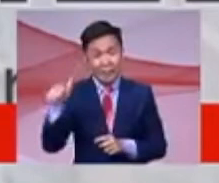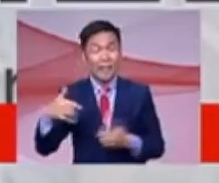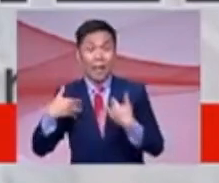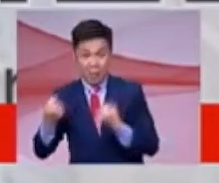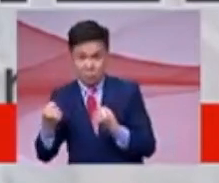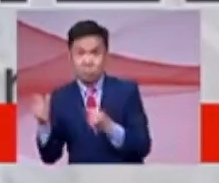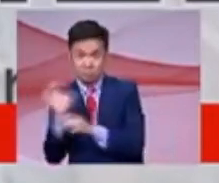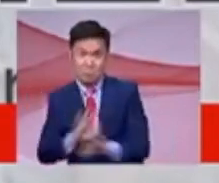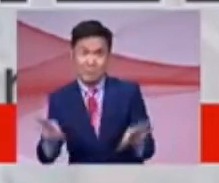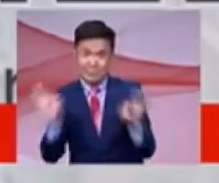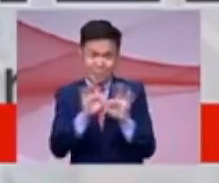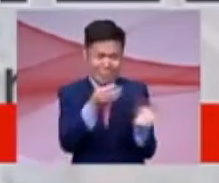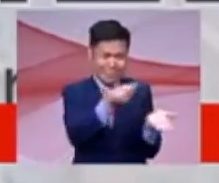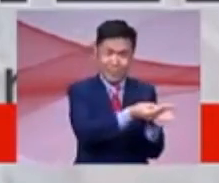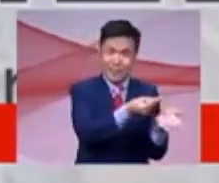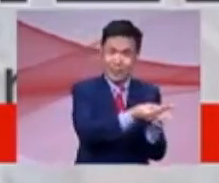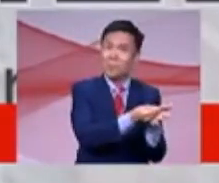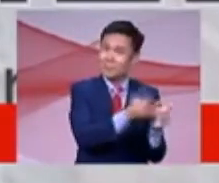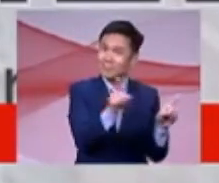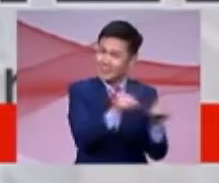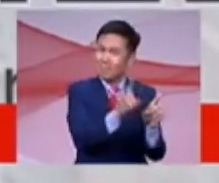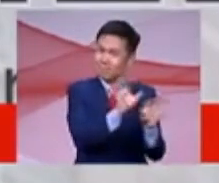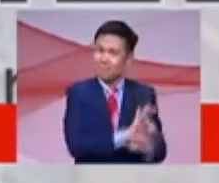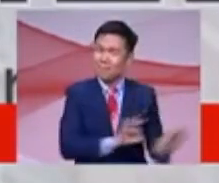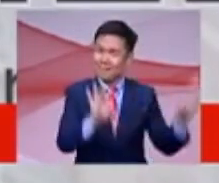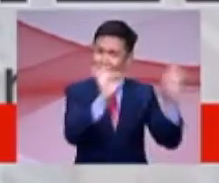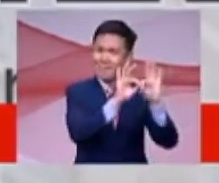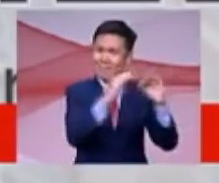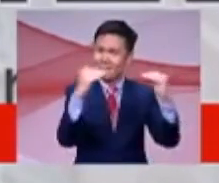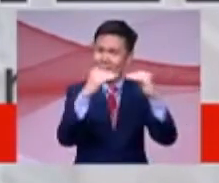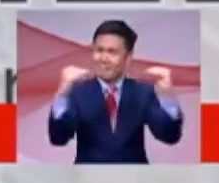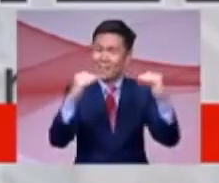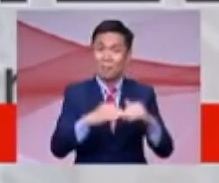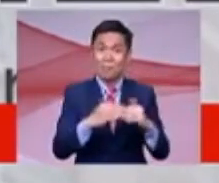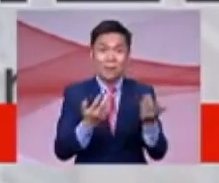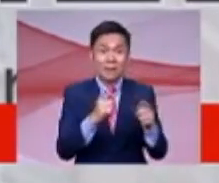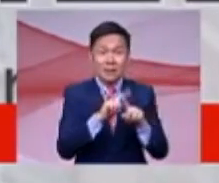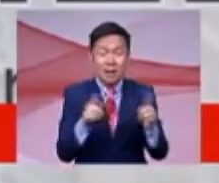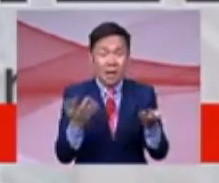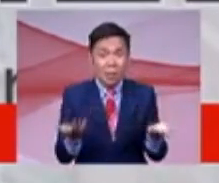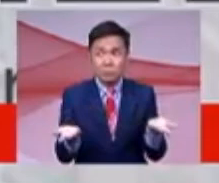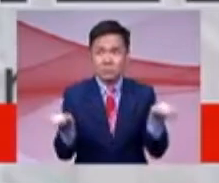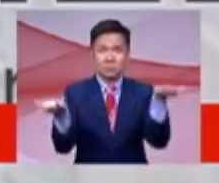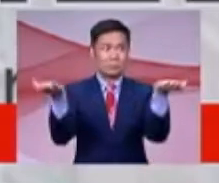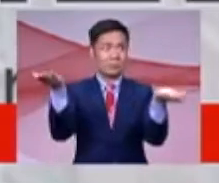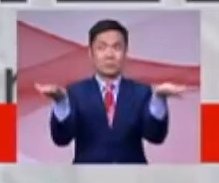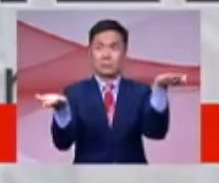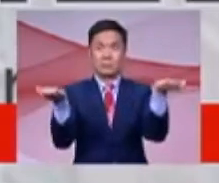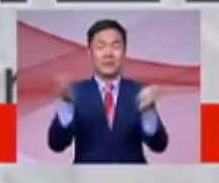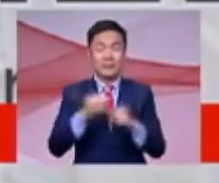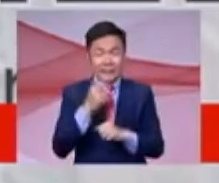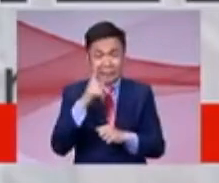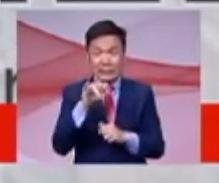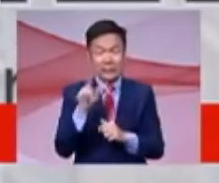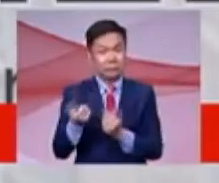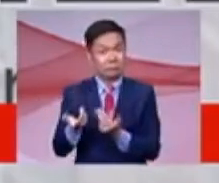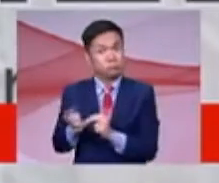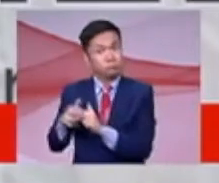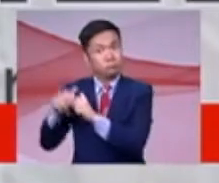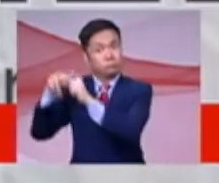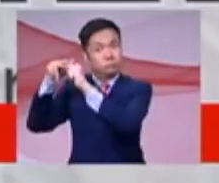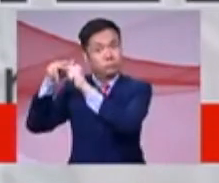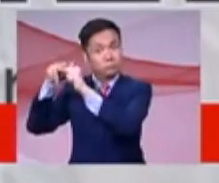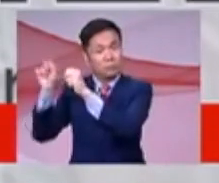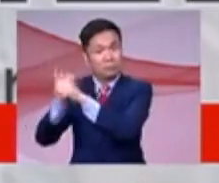but economy is equally important. But how do we strike that balance? So now, if the cases increase, then the